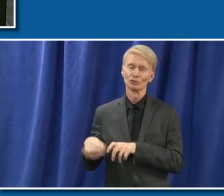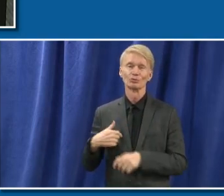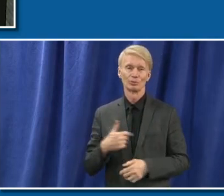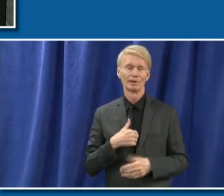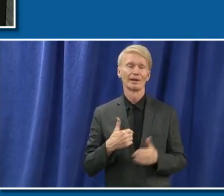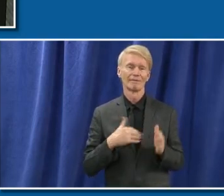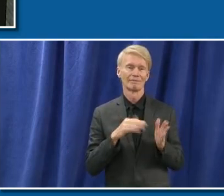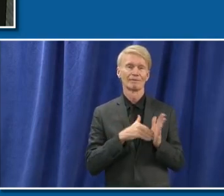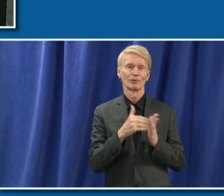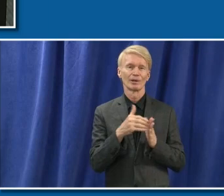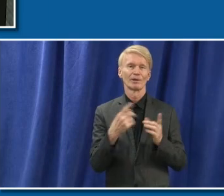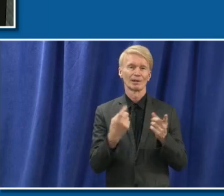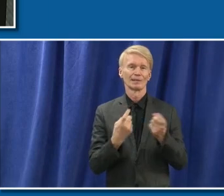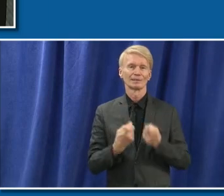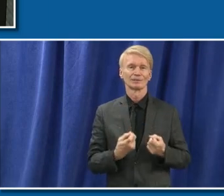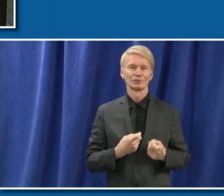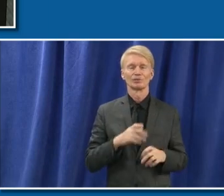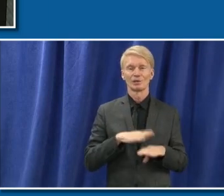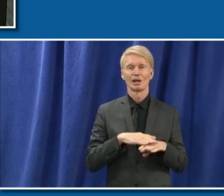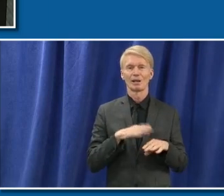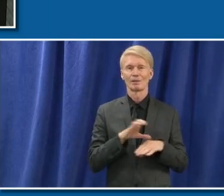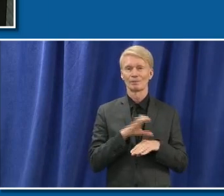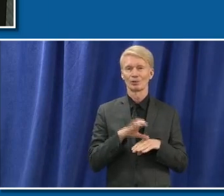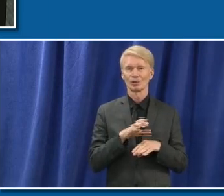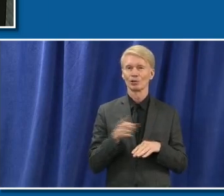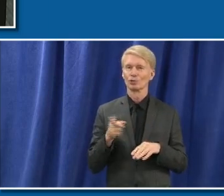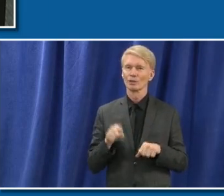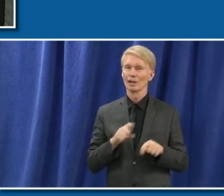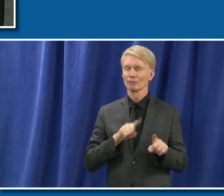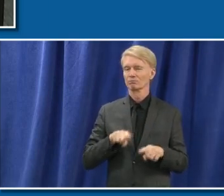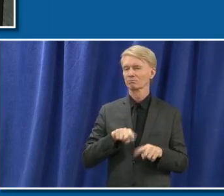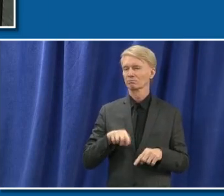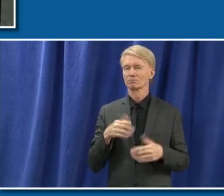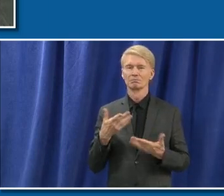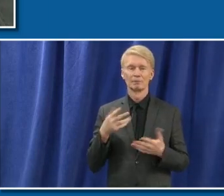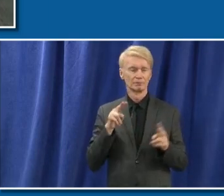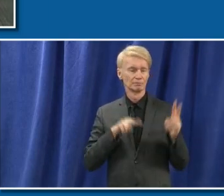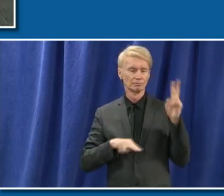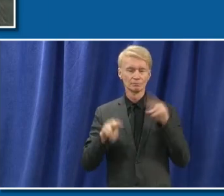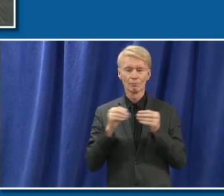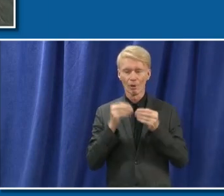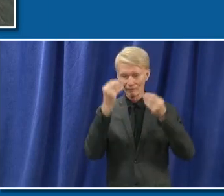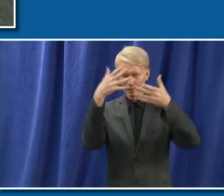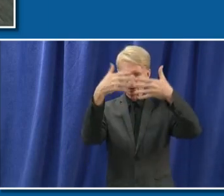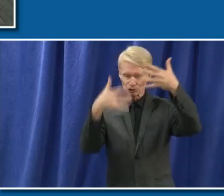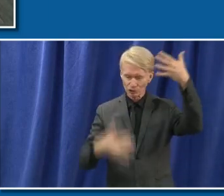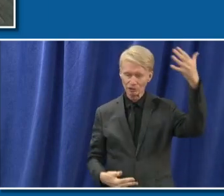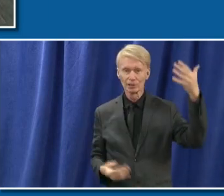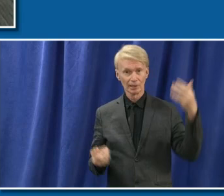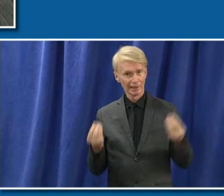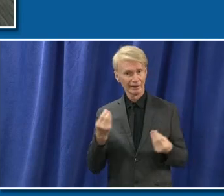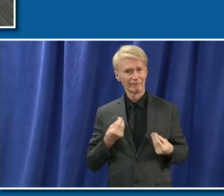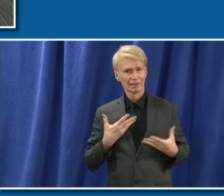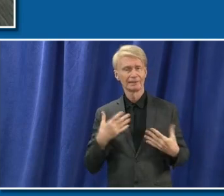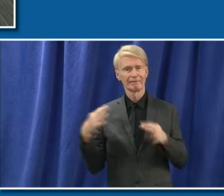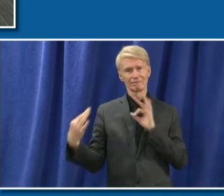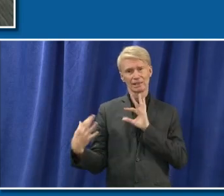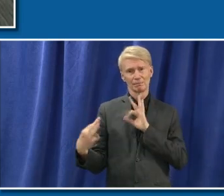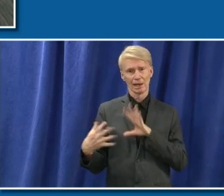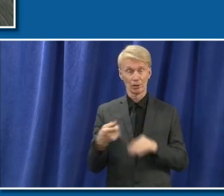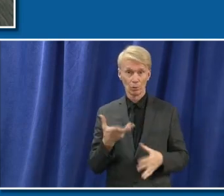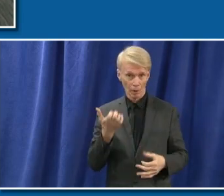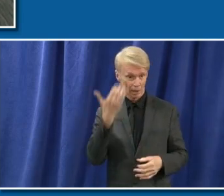questions online, and I encourage you to go back to that website, really explore it, give us feedback, let us know if there's other things that you